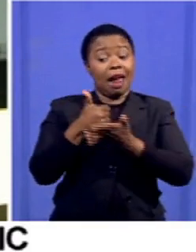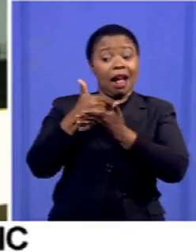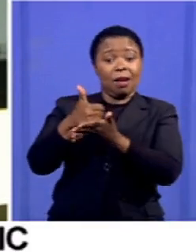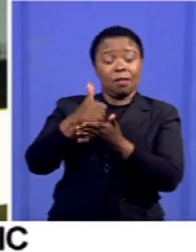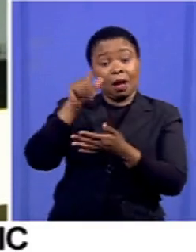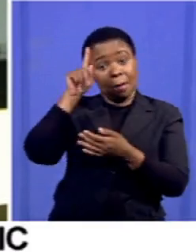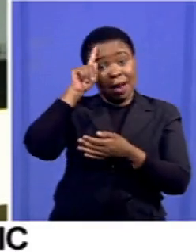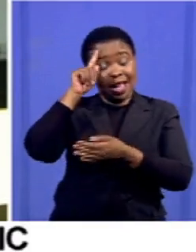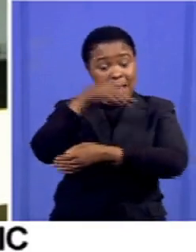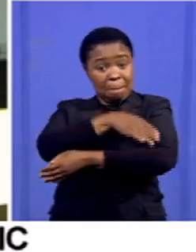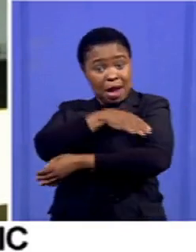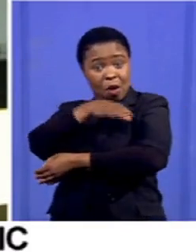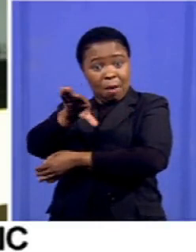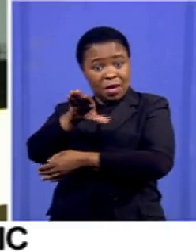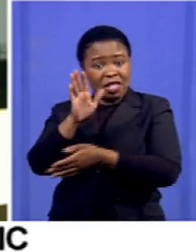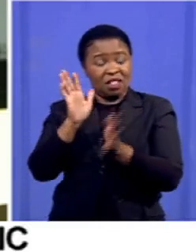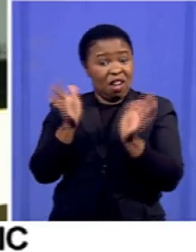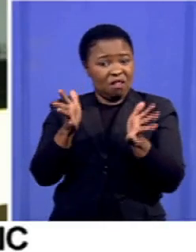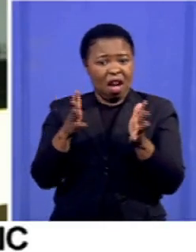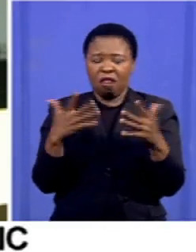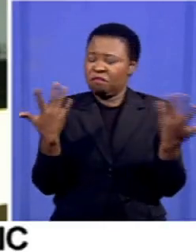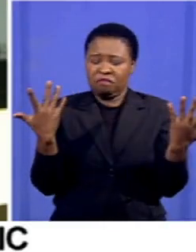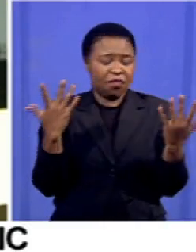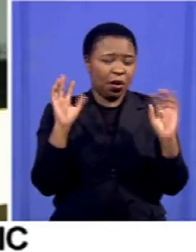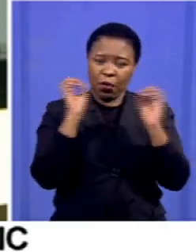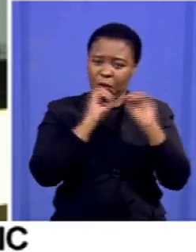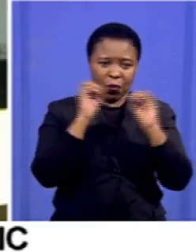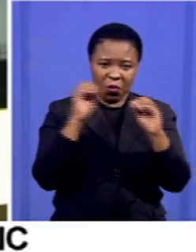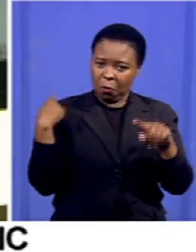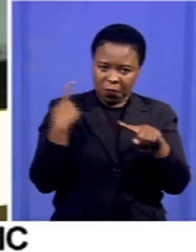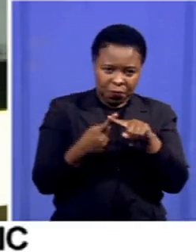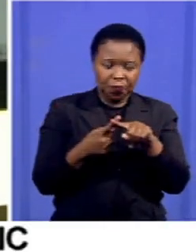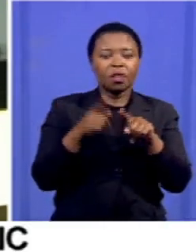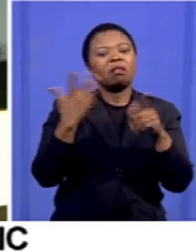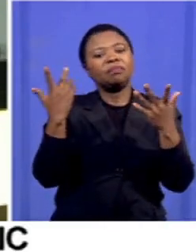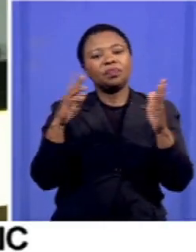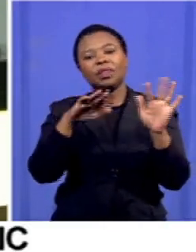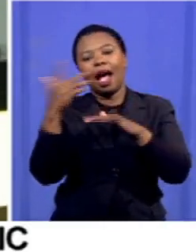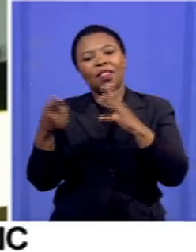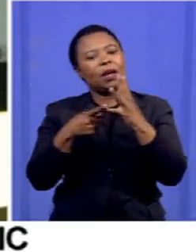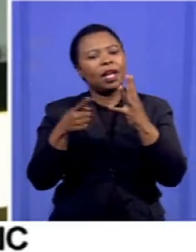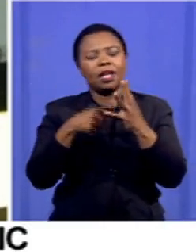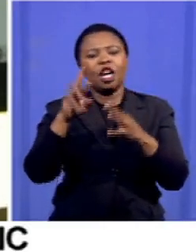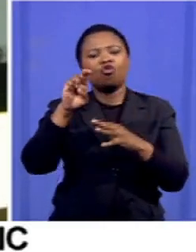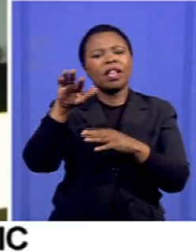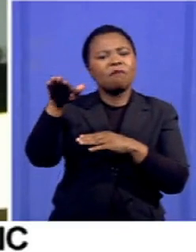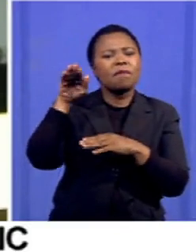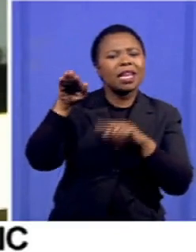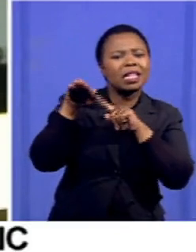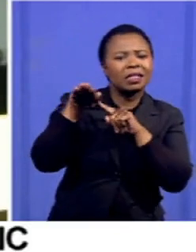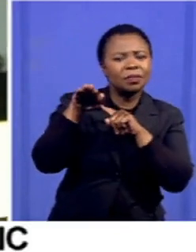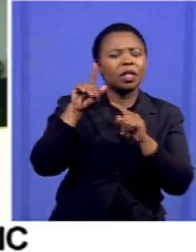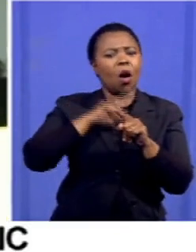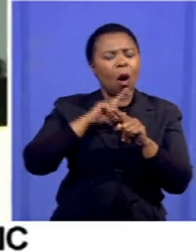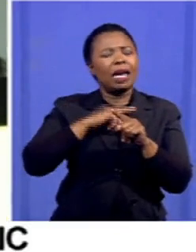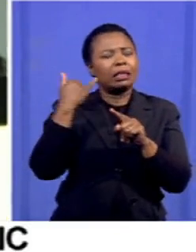that the ANC has been speaking about. They talk about the Reserve Bank. There's still a yearning for the Reserve